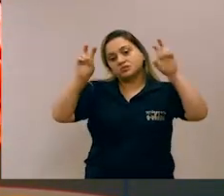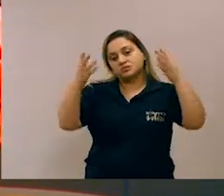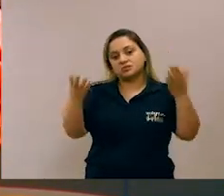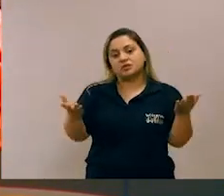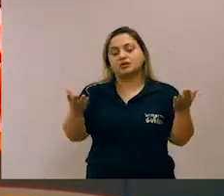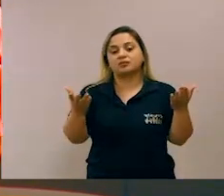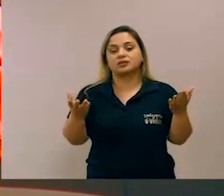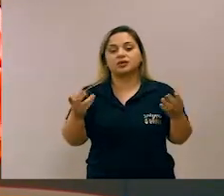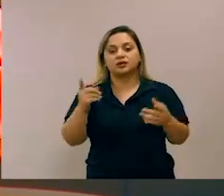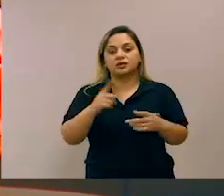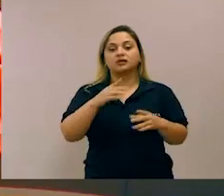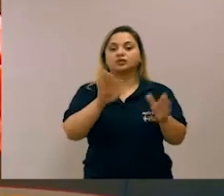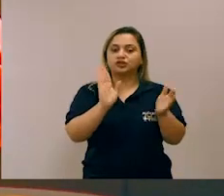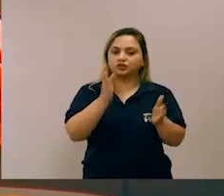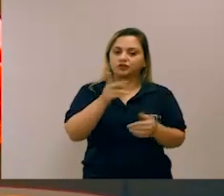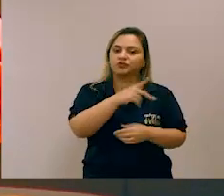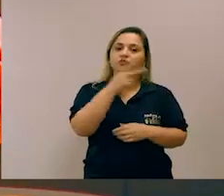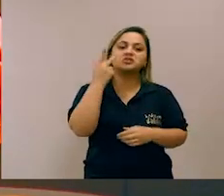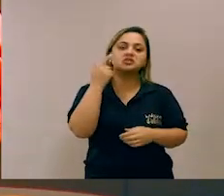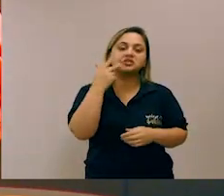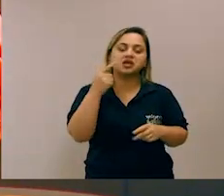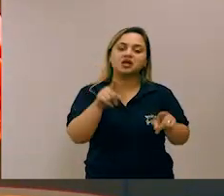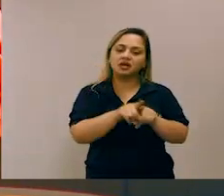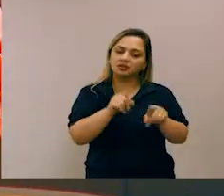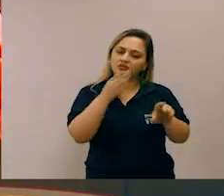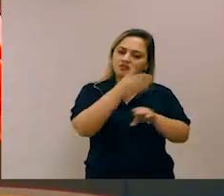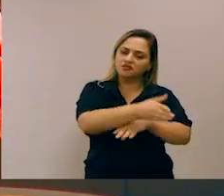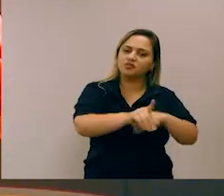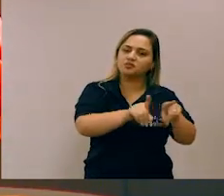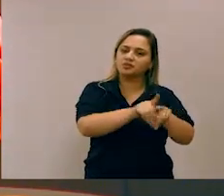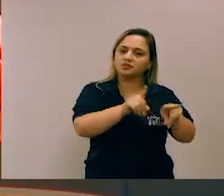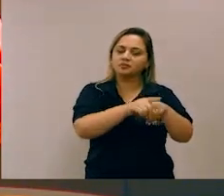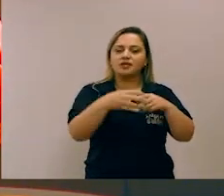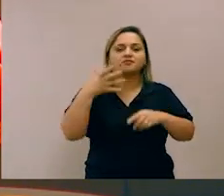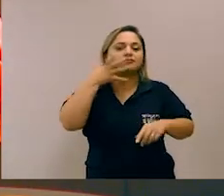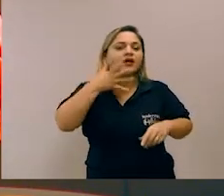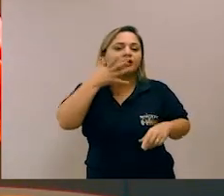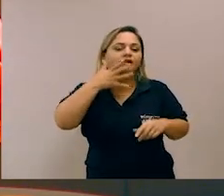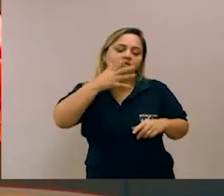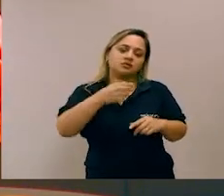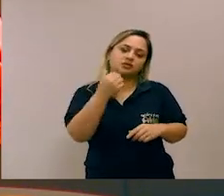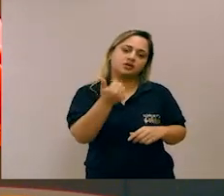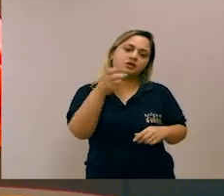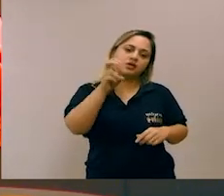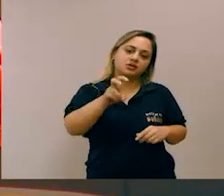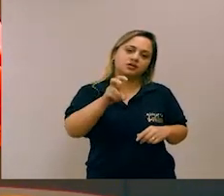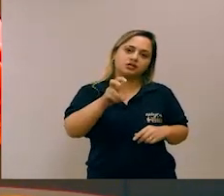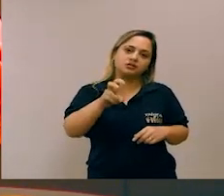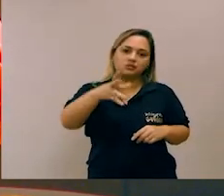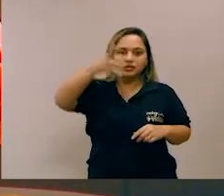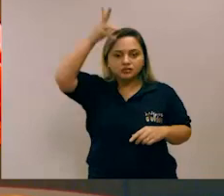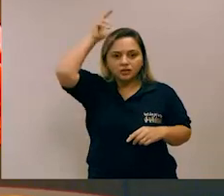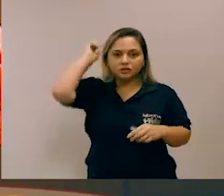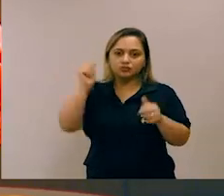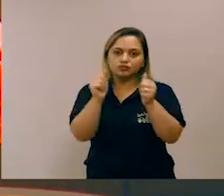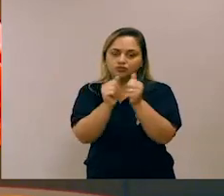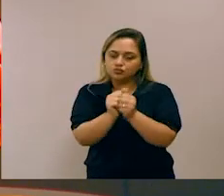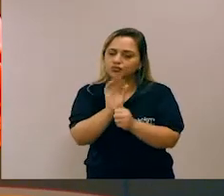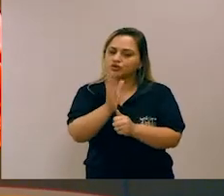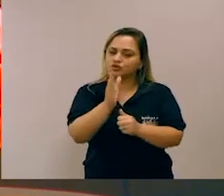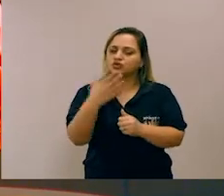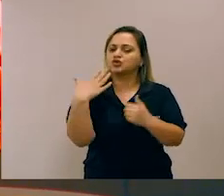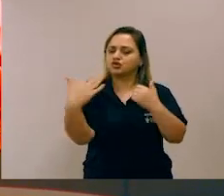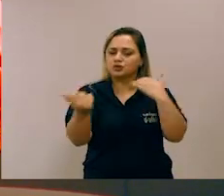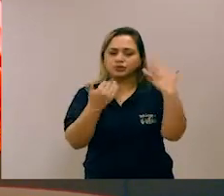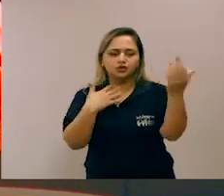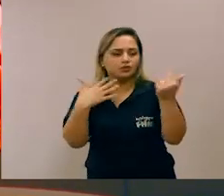the international firefighter event in Ceará. And so the 15 states that were there in Brumadinho with us,